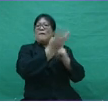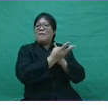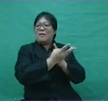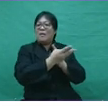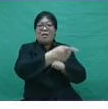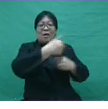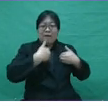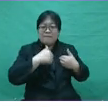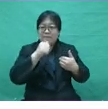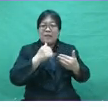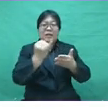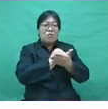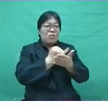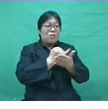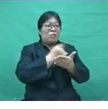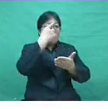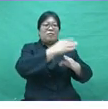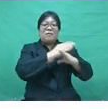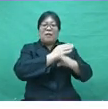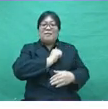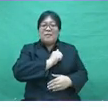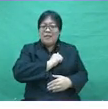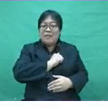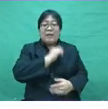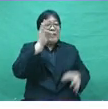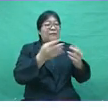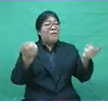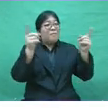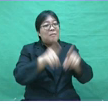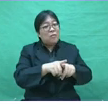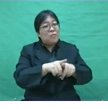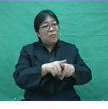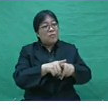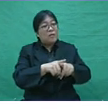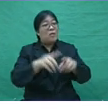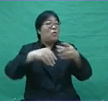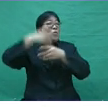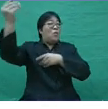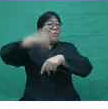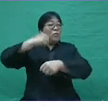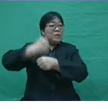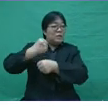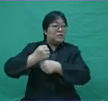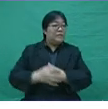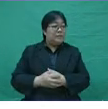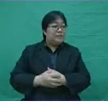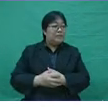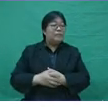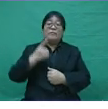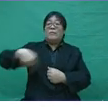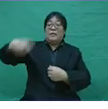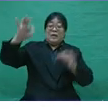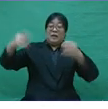additional insurance in place to protect them in the event of incidents happen outside of work? For